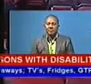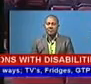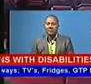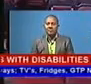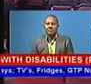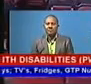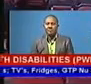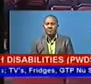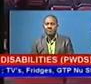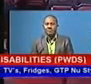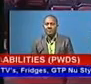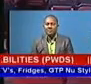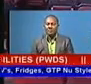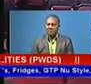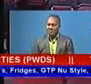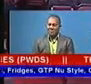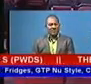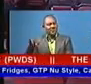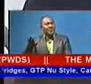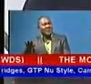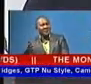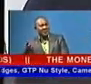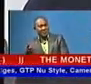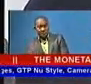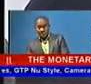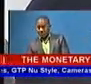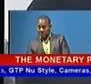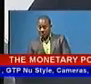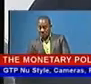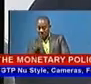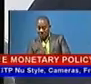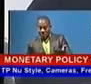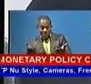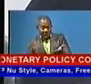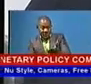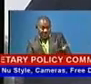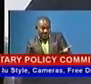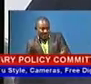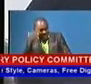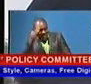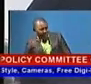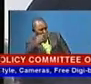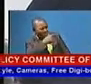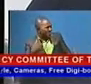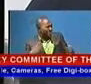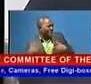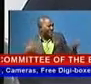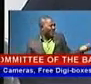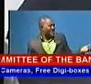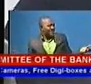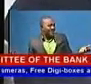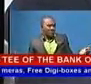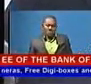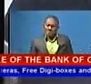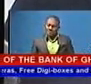If it's part of the record, I wonder why Anan Senta opposes it. And again, counsel for second respondent has